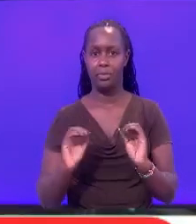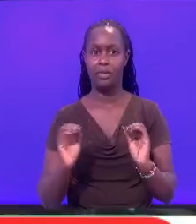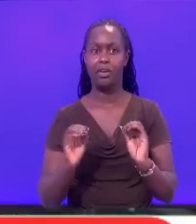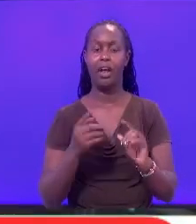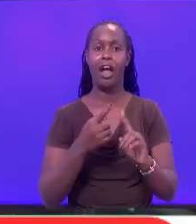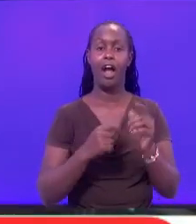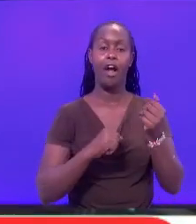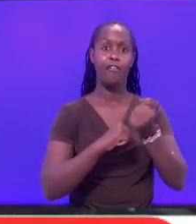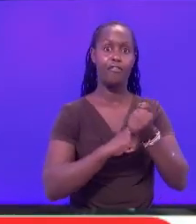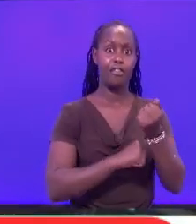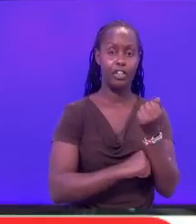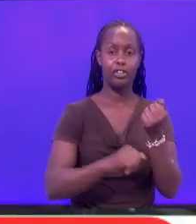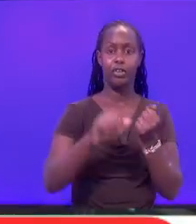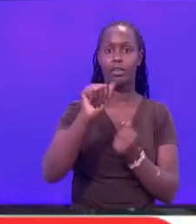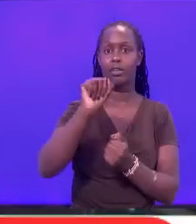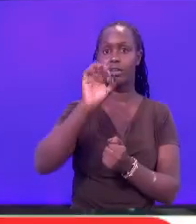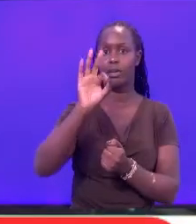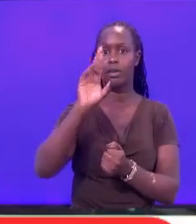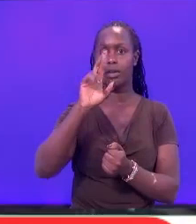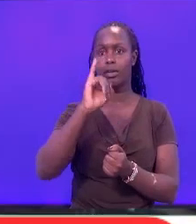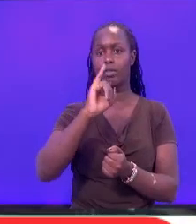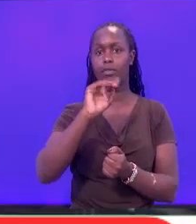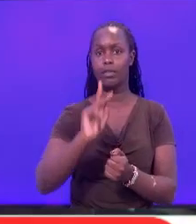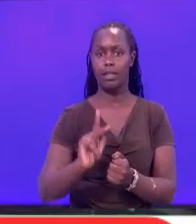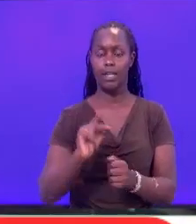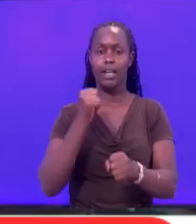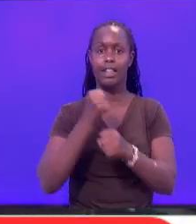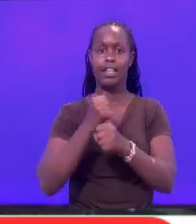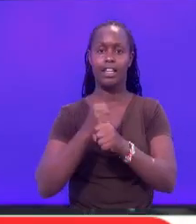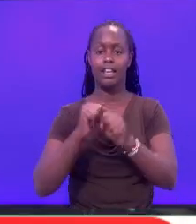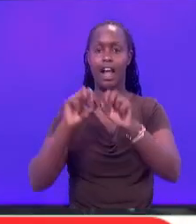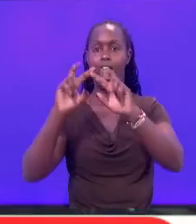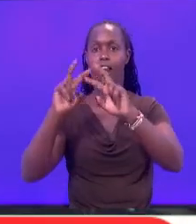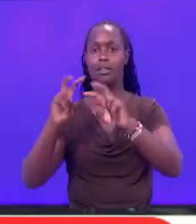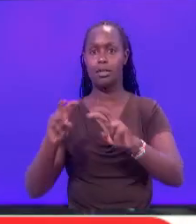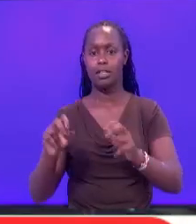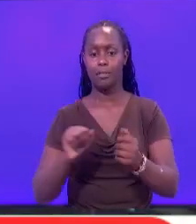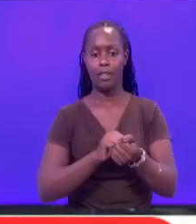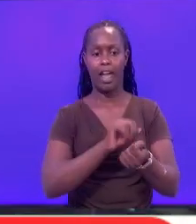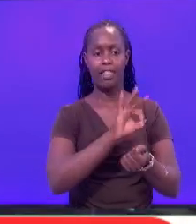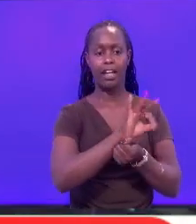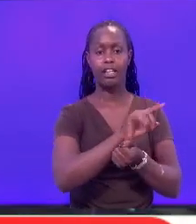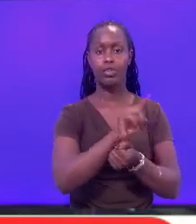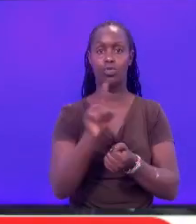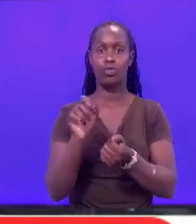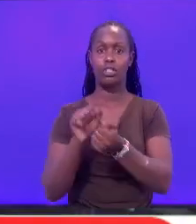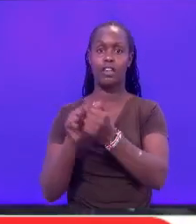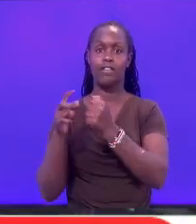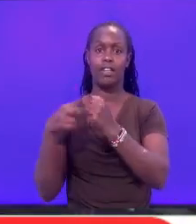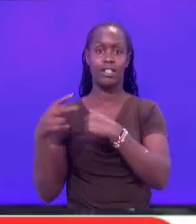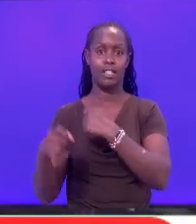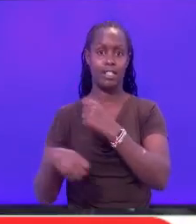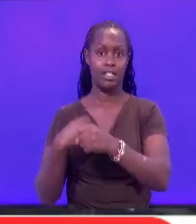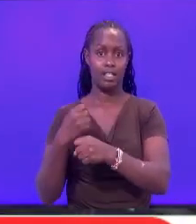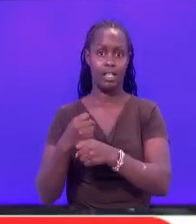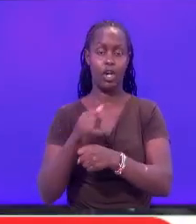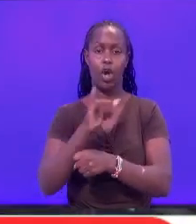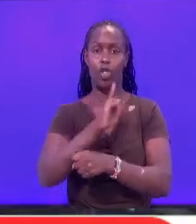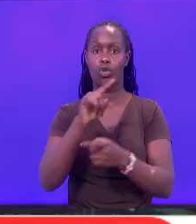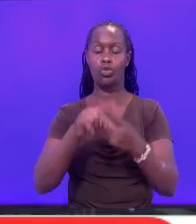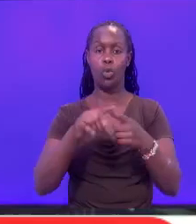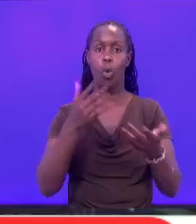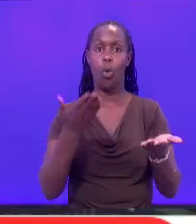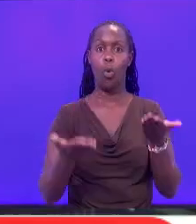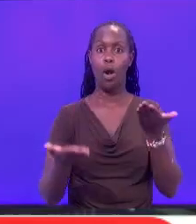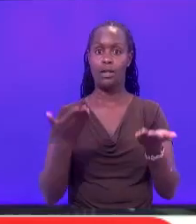Foundation incorporated learners aged 13 to 17 years. Of those who were assessed at the end line, only